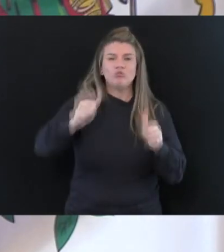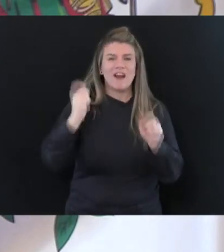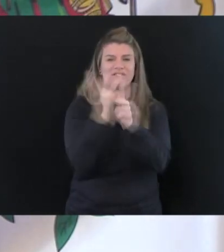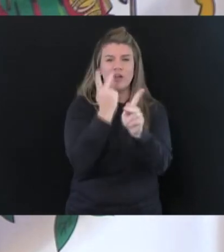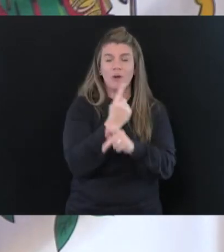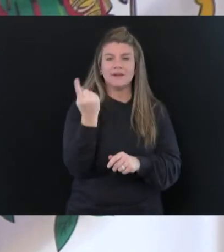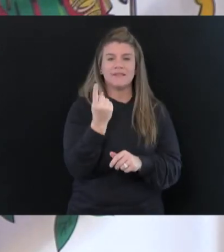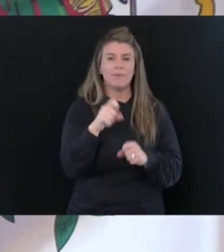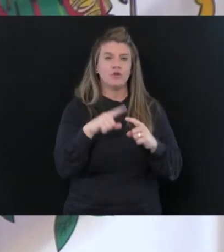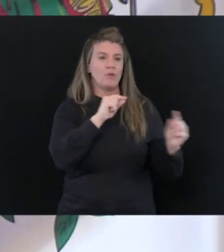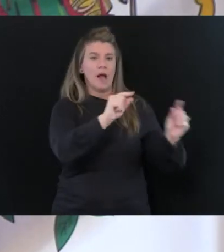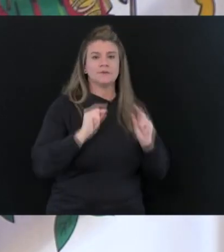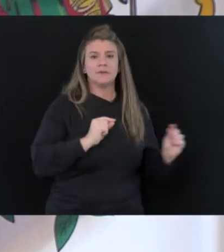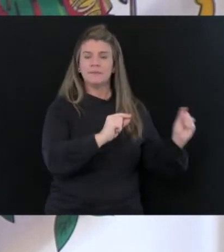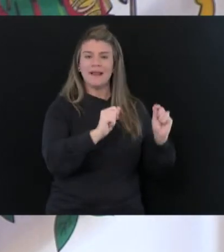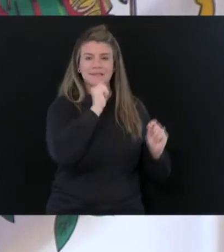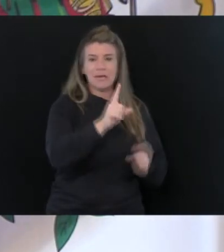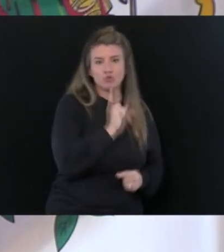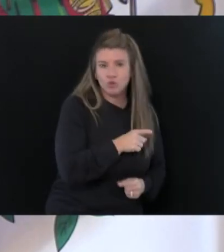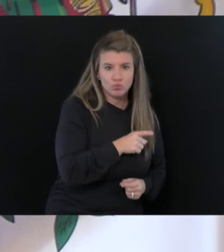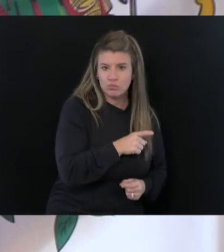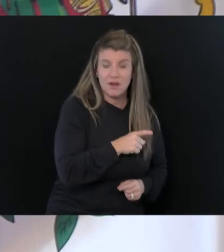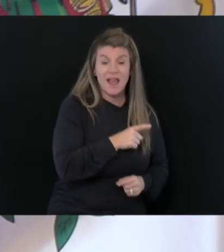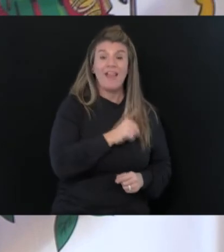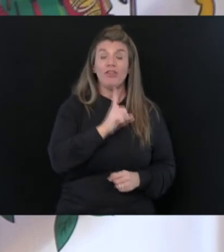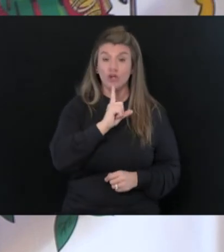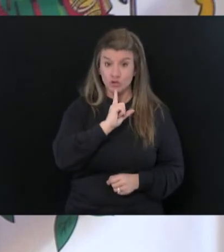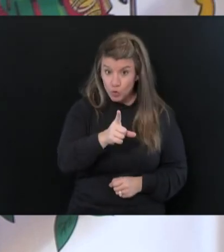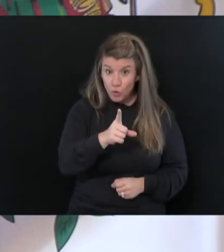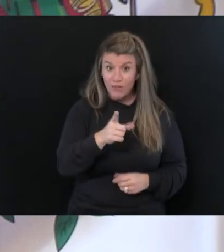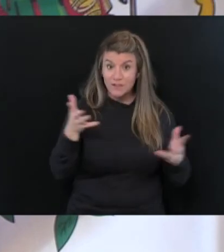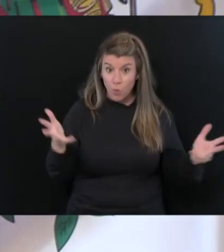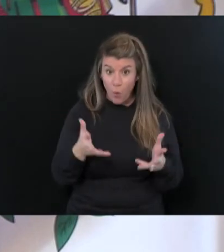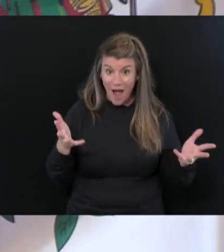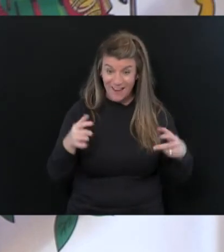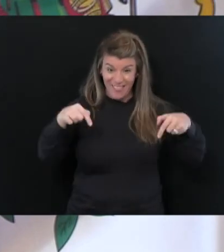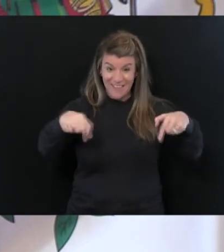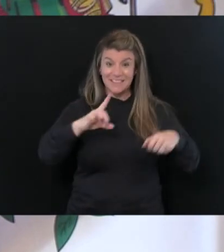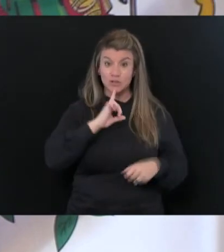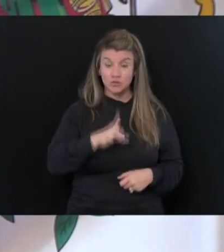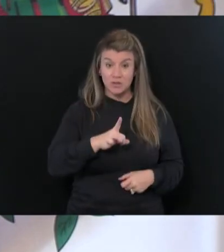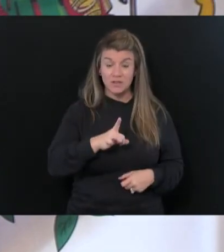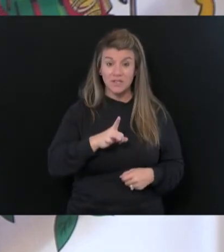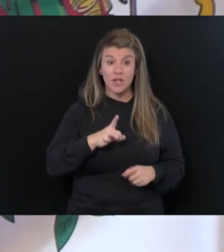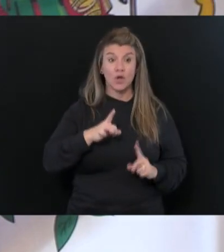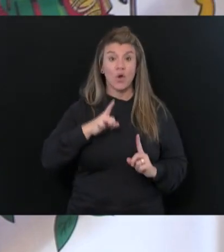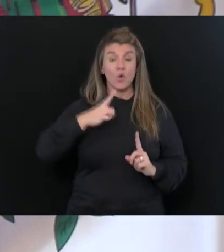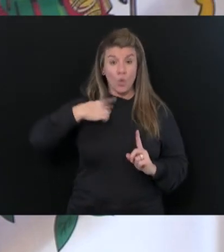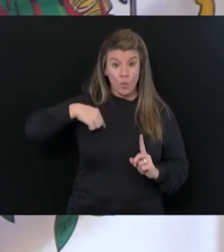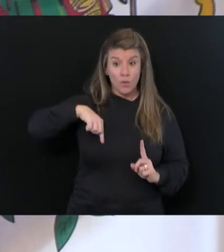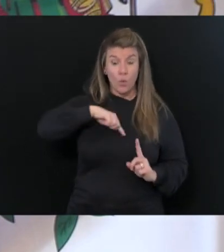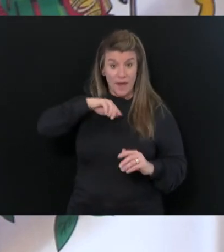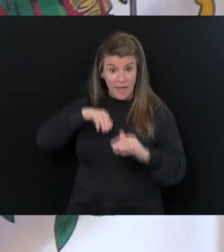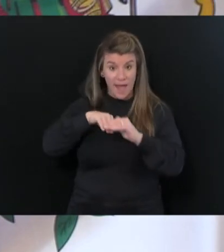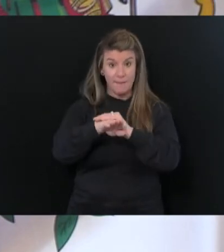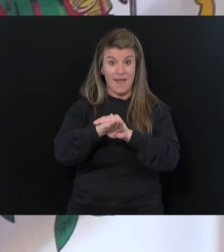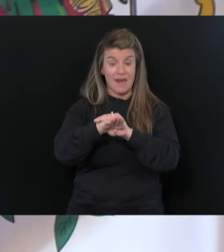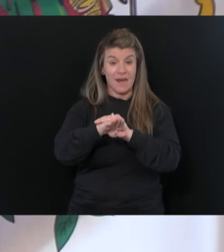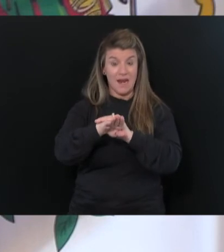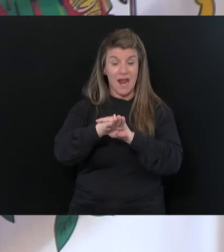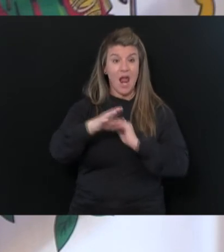tell anything but the truth. And the truth is just this, really, and this is all there is to it. When we rolled in the door, we set on a